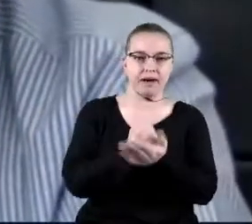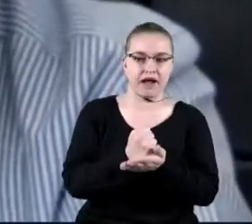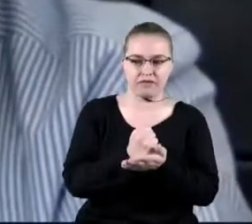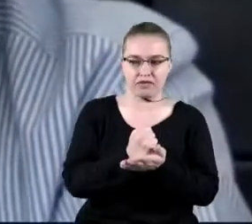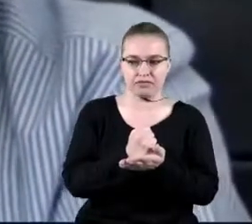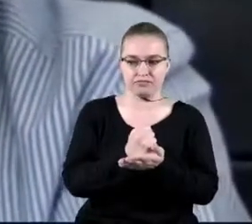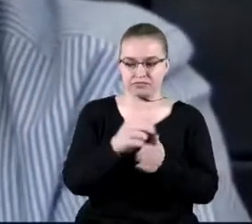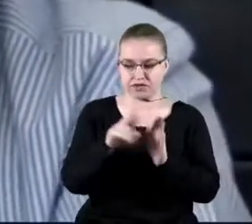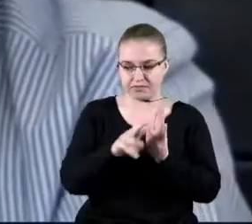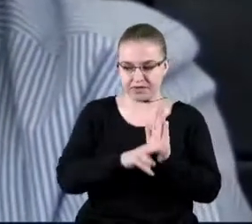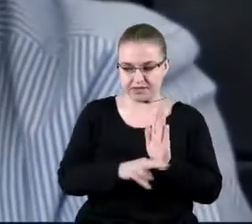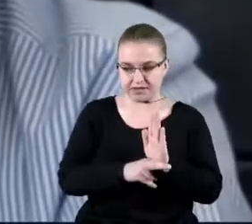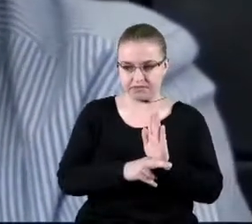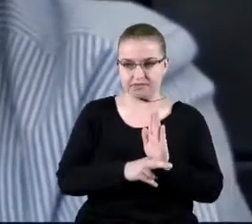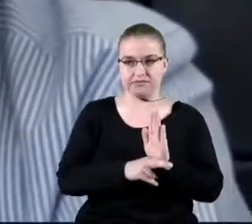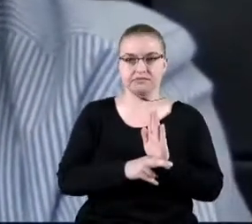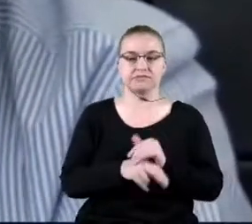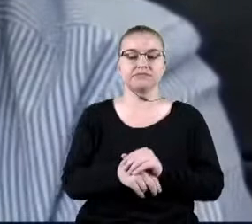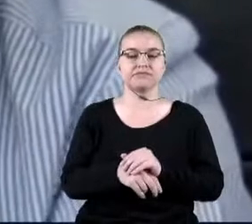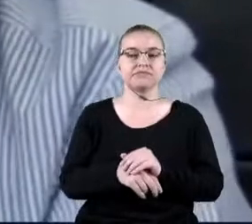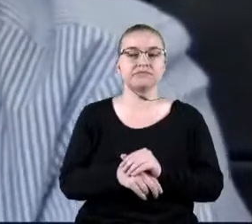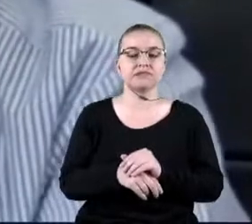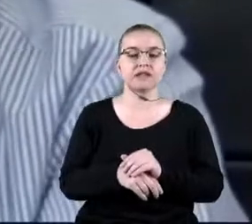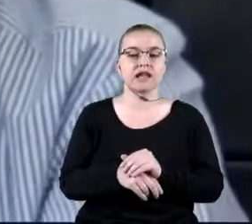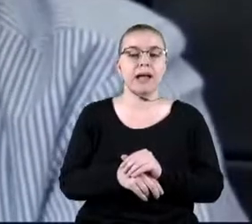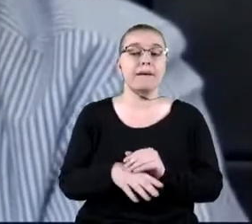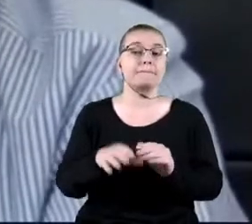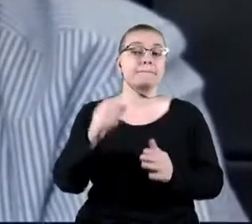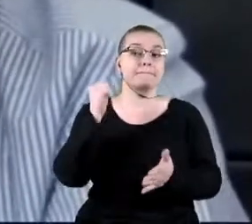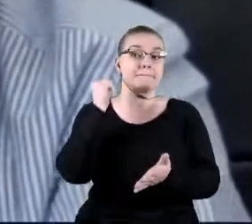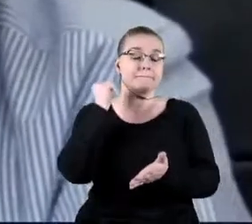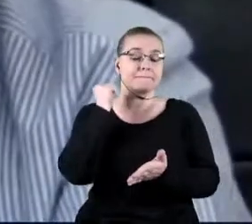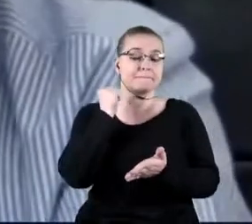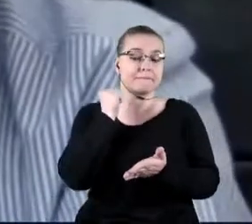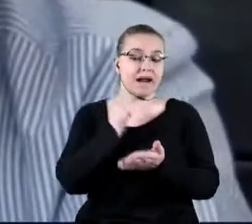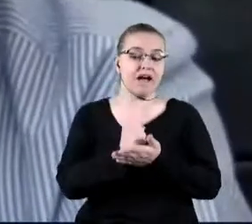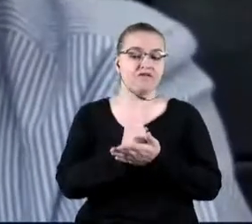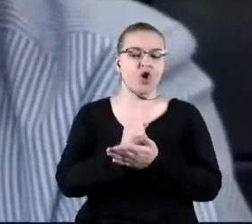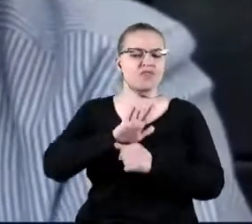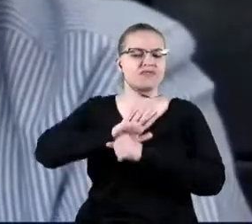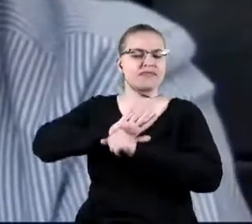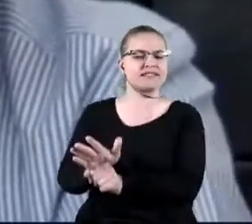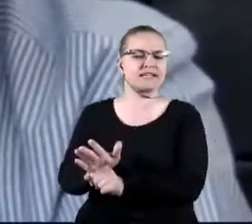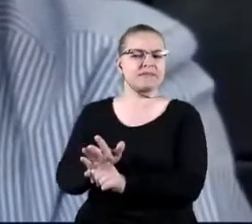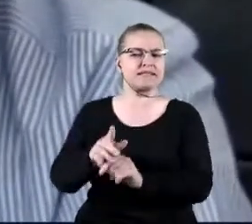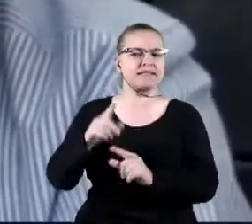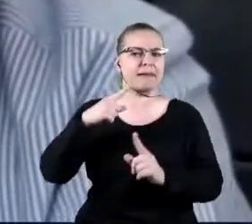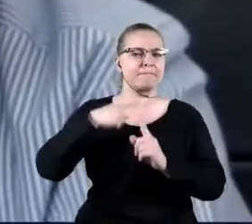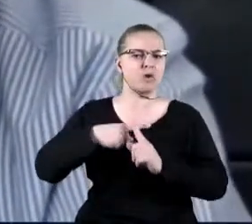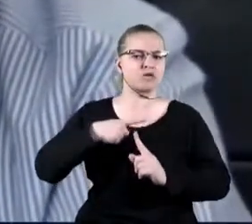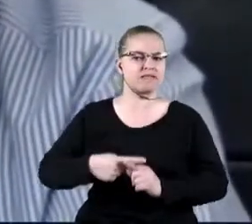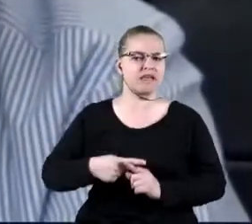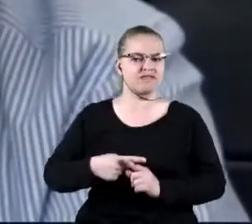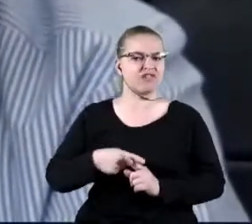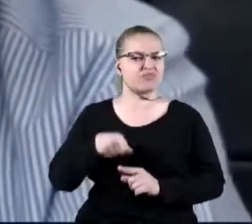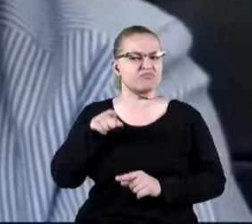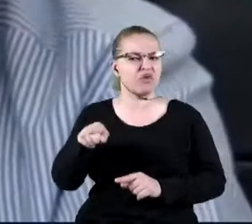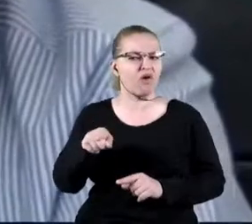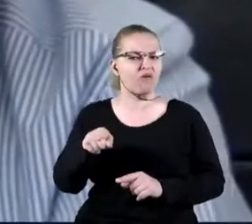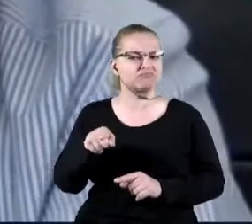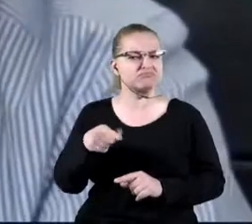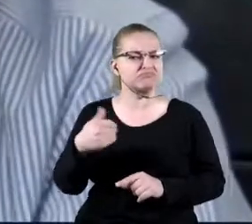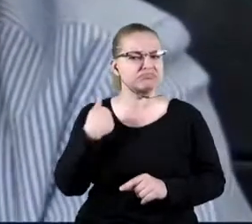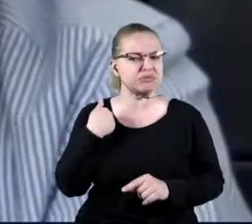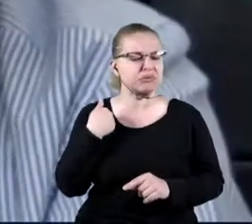and the laws that were implemented, the law against the law of